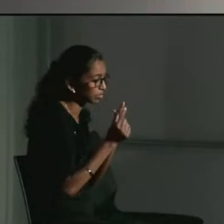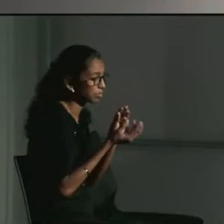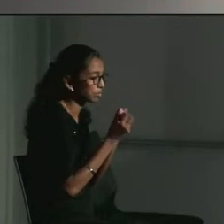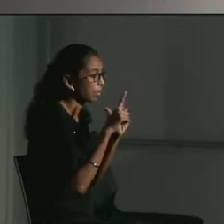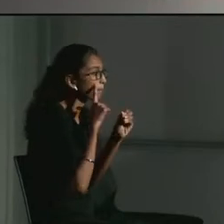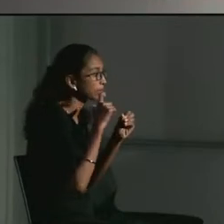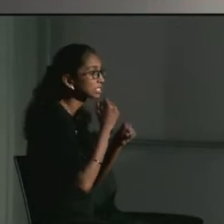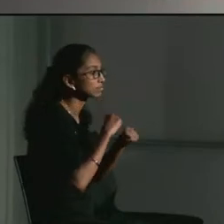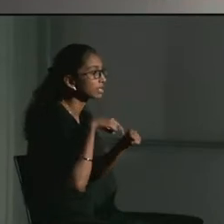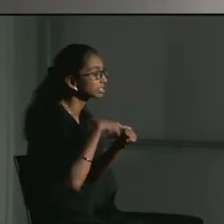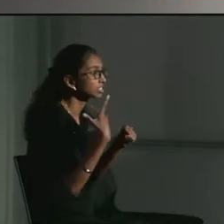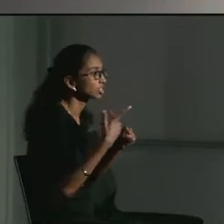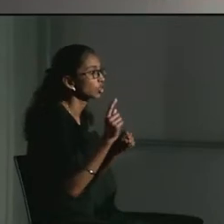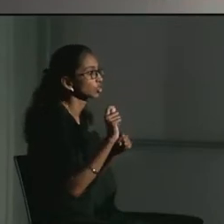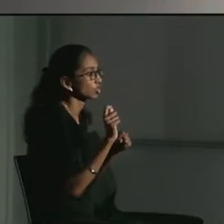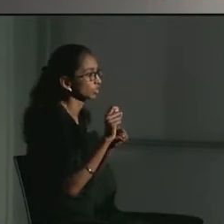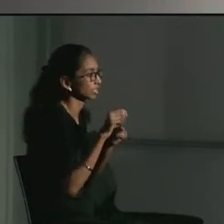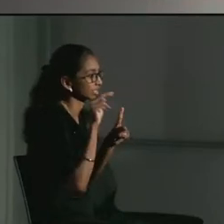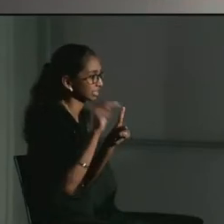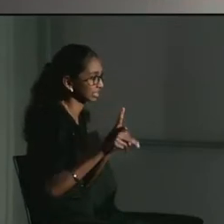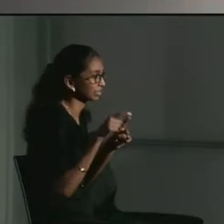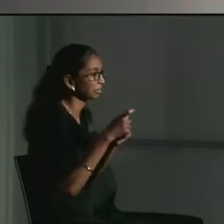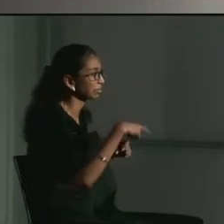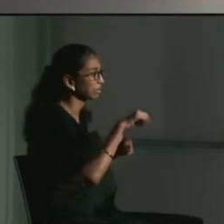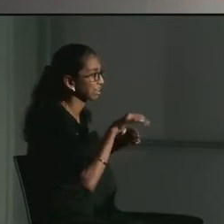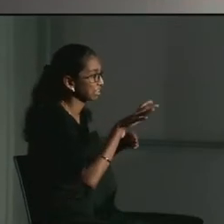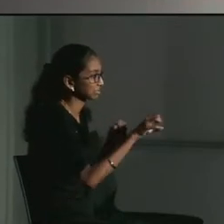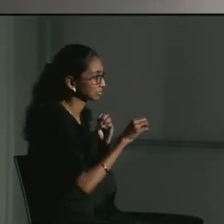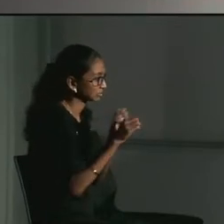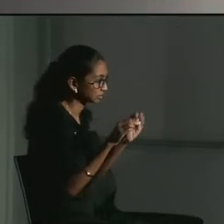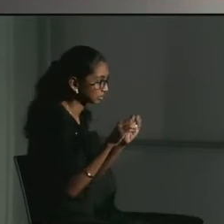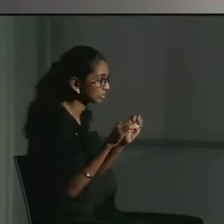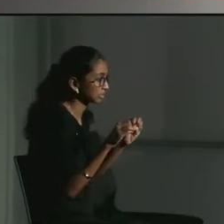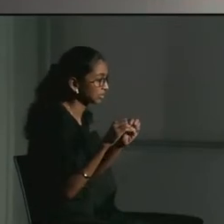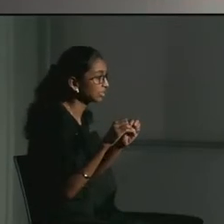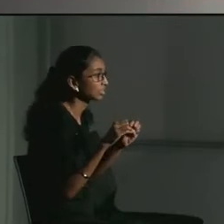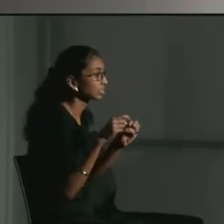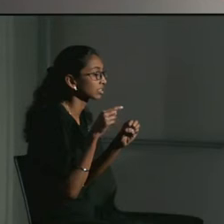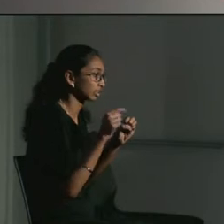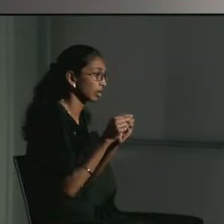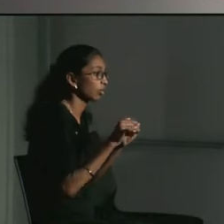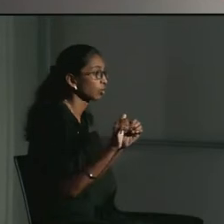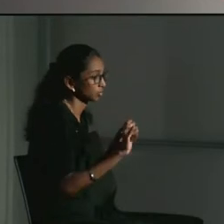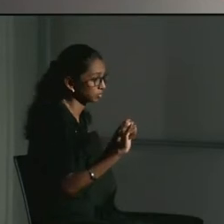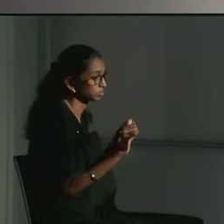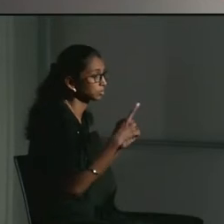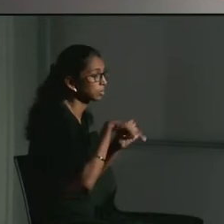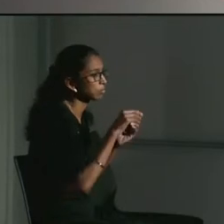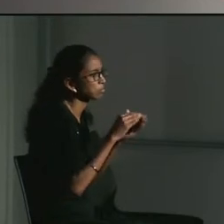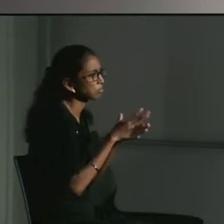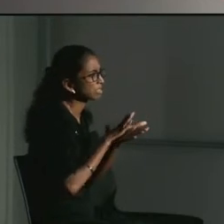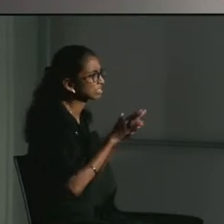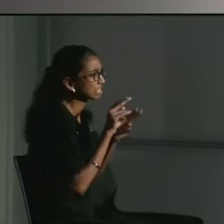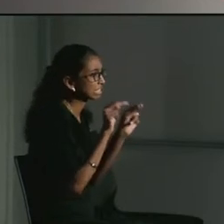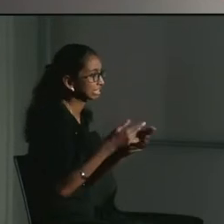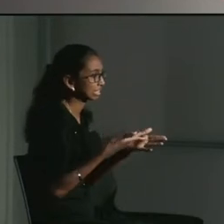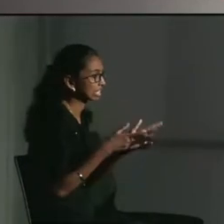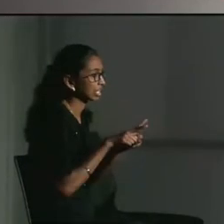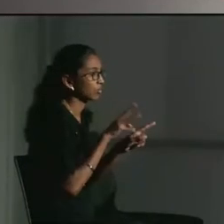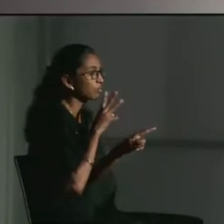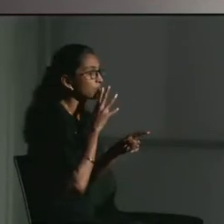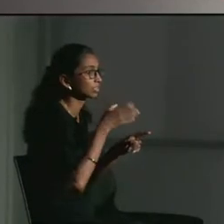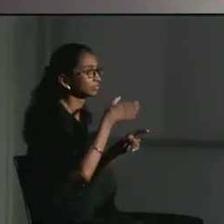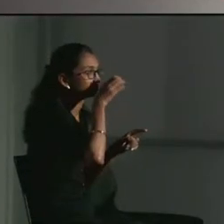the toilet, which they still don't have access to. And there's also very basic needs like safe drinking